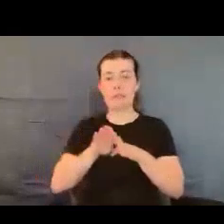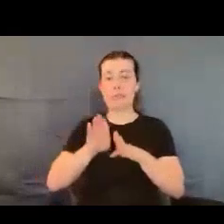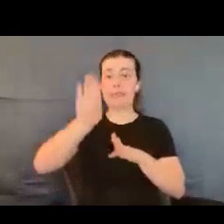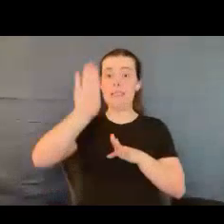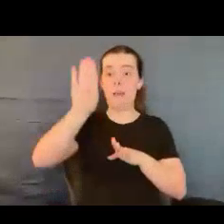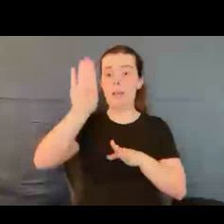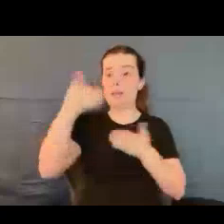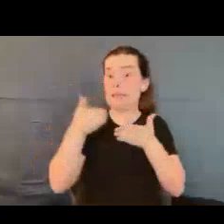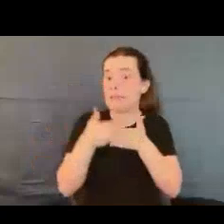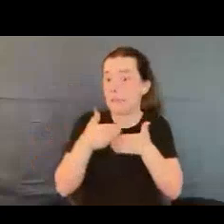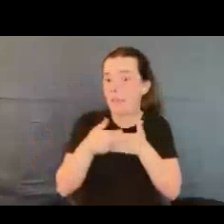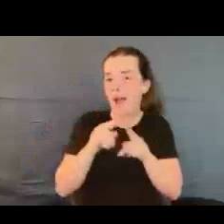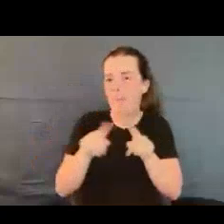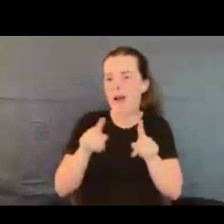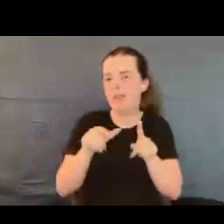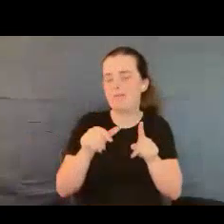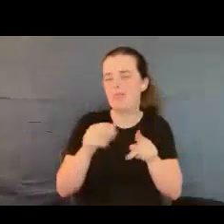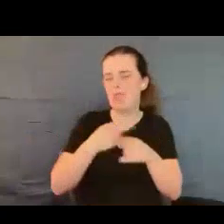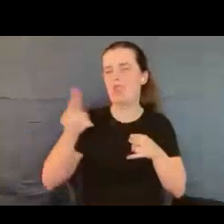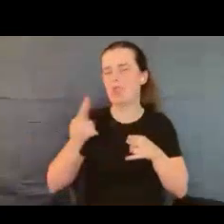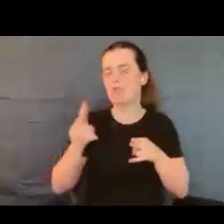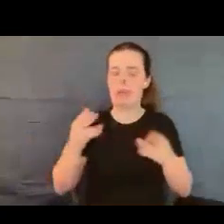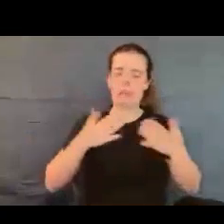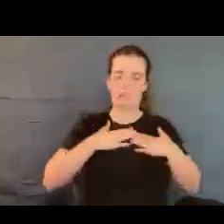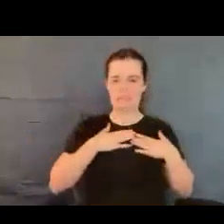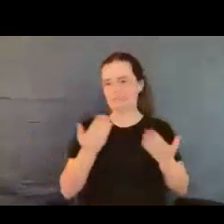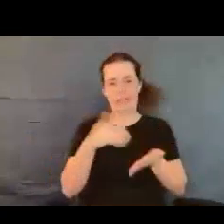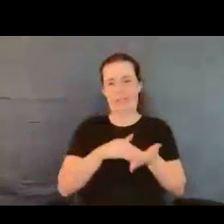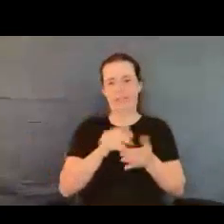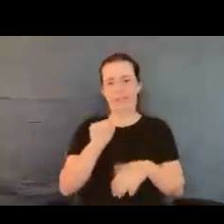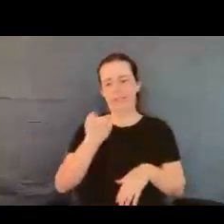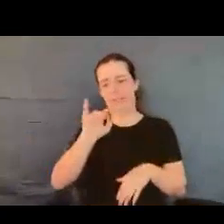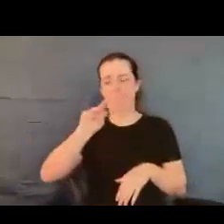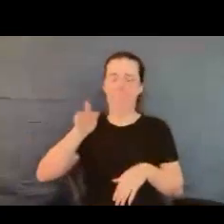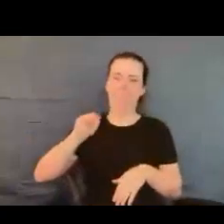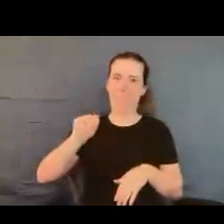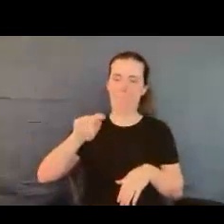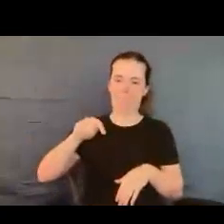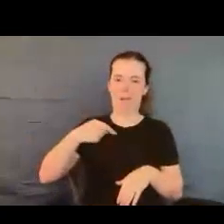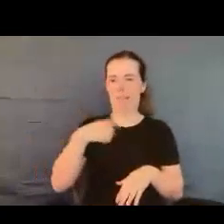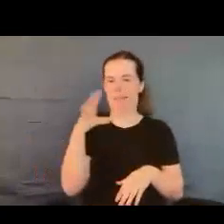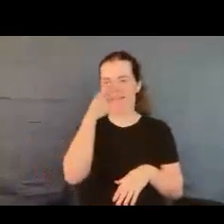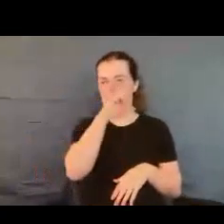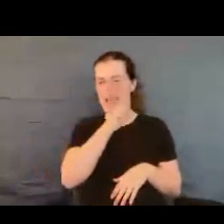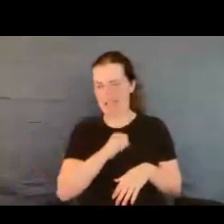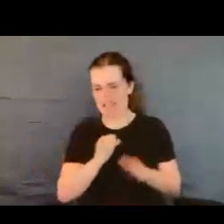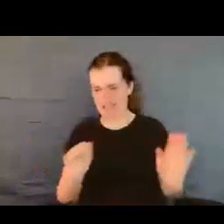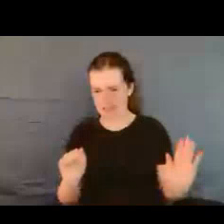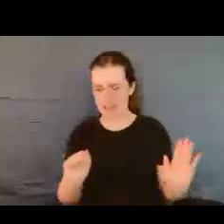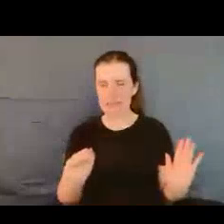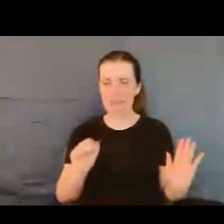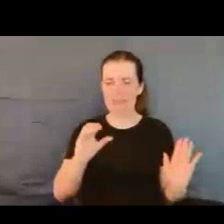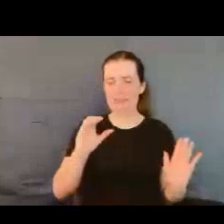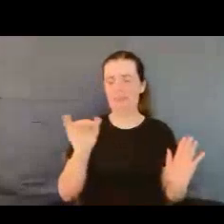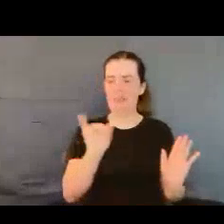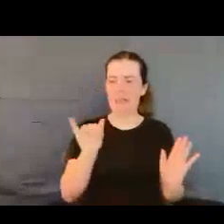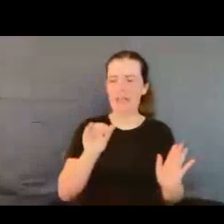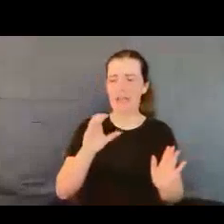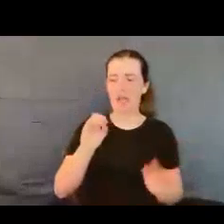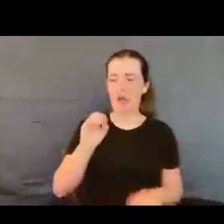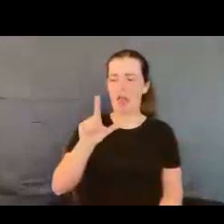it's not like I think, and I haven't done TIMP, so I'm estimating from how I've talked to people about it, but like Olympus, for example, is a